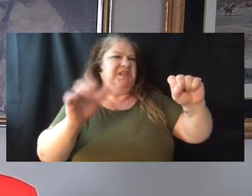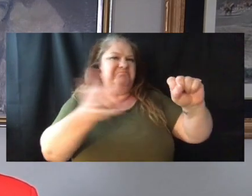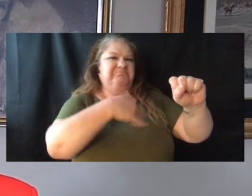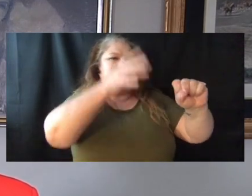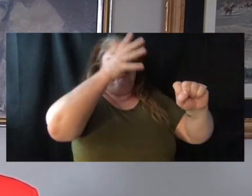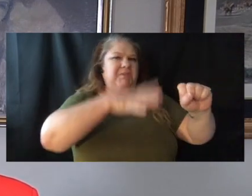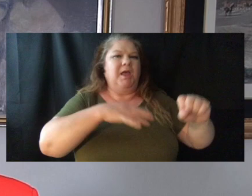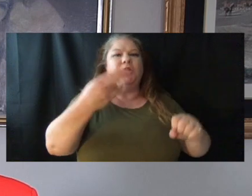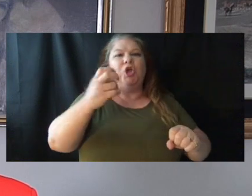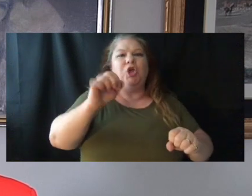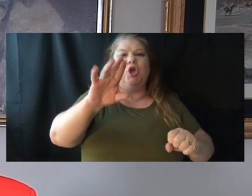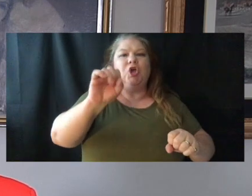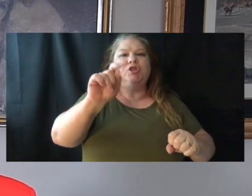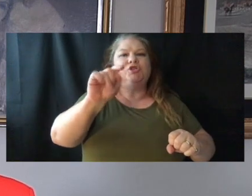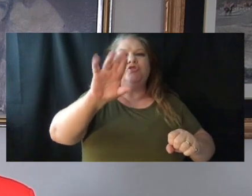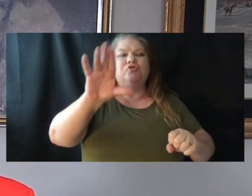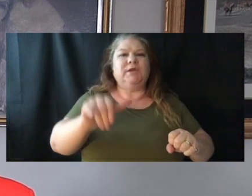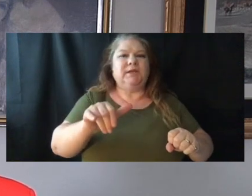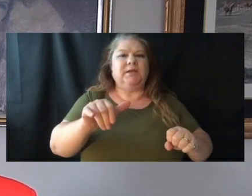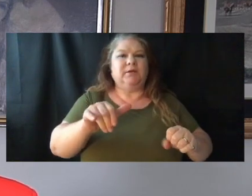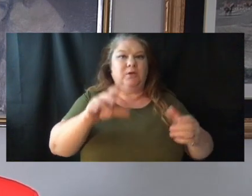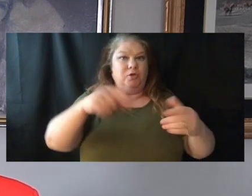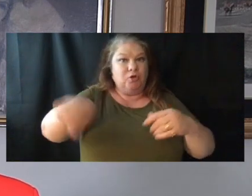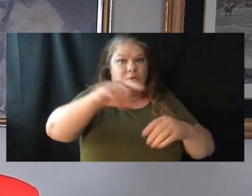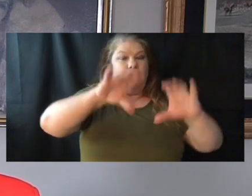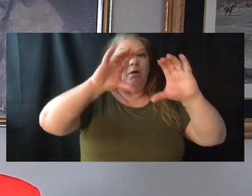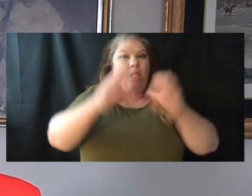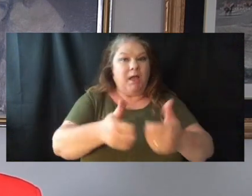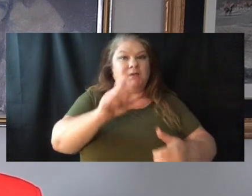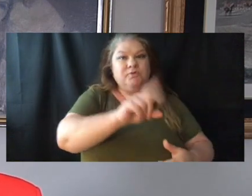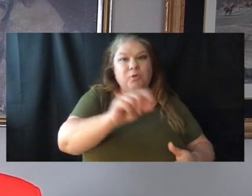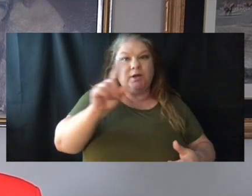class of 2020. And this is what I mean.